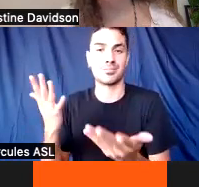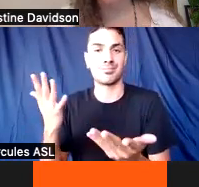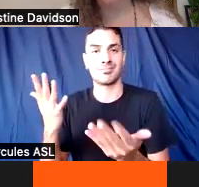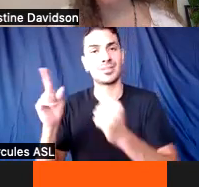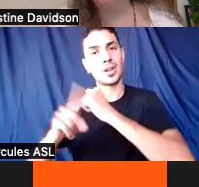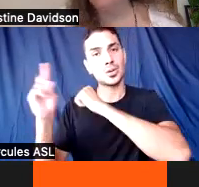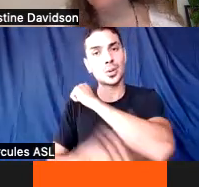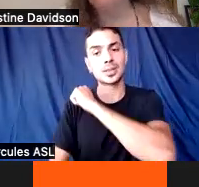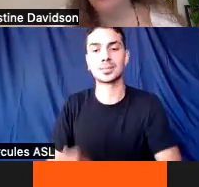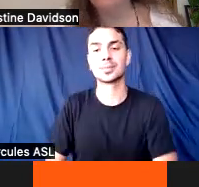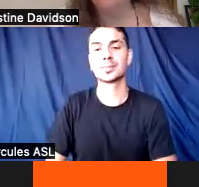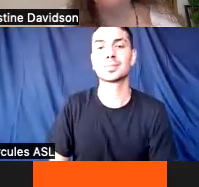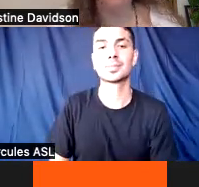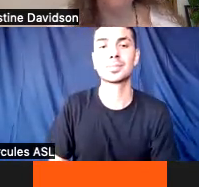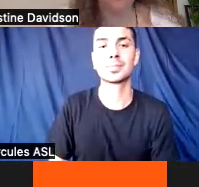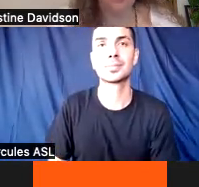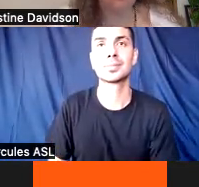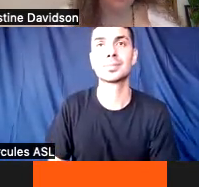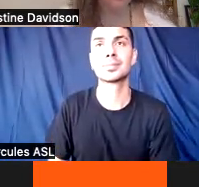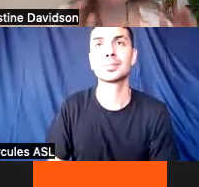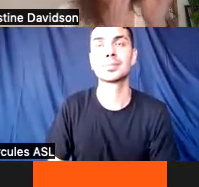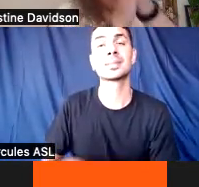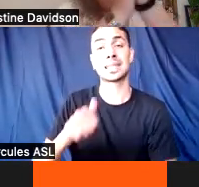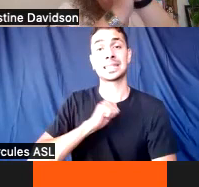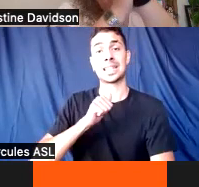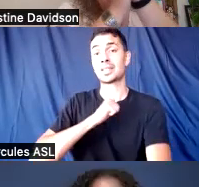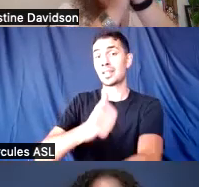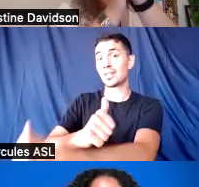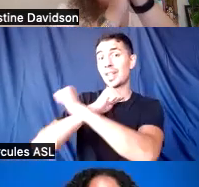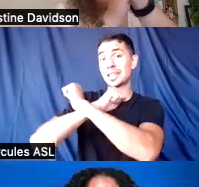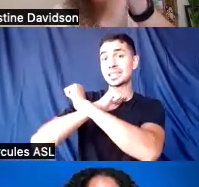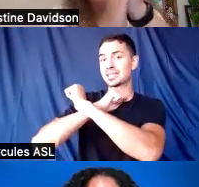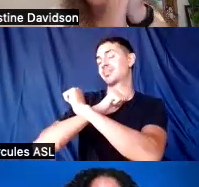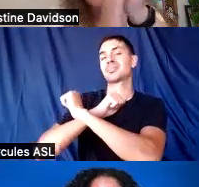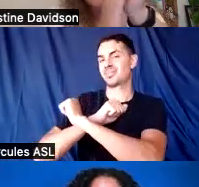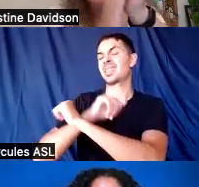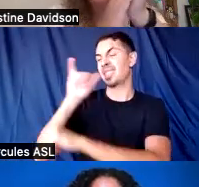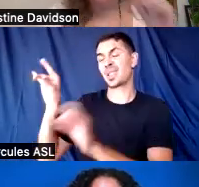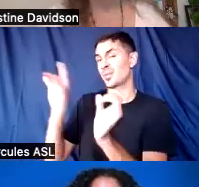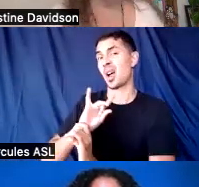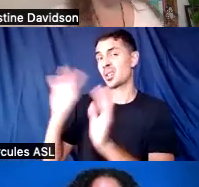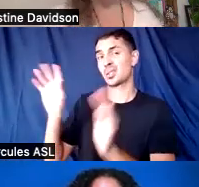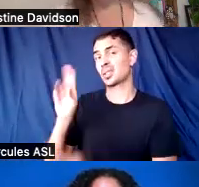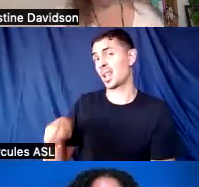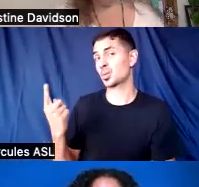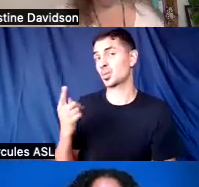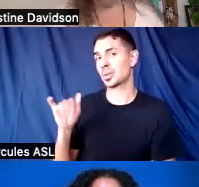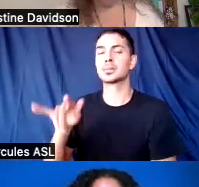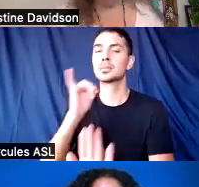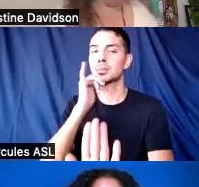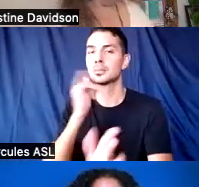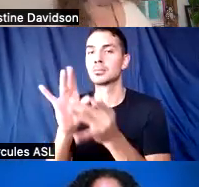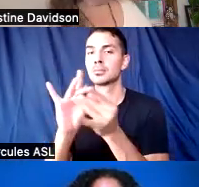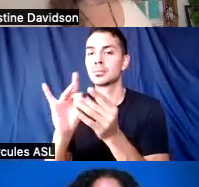Stigmatizing and framing self-defense as violence. What? Me and Mary, I